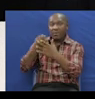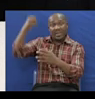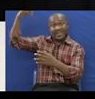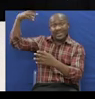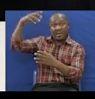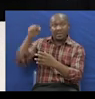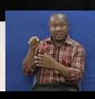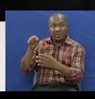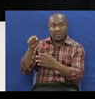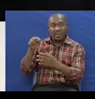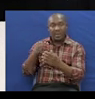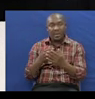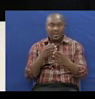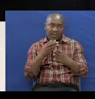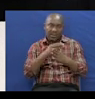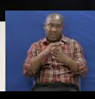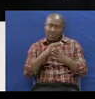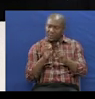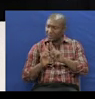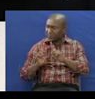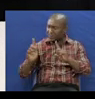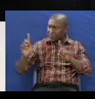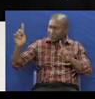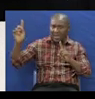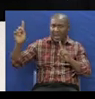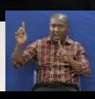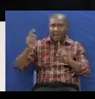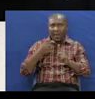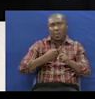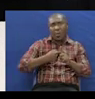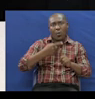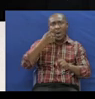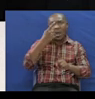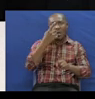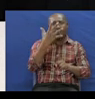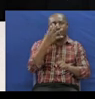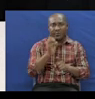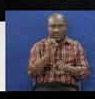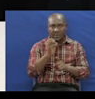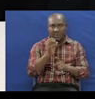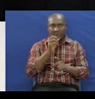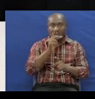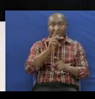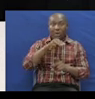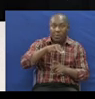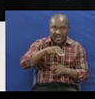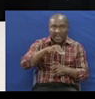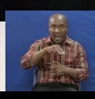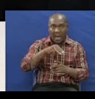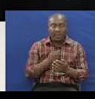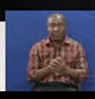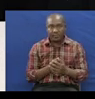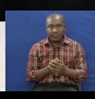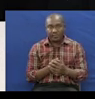sun at a distance of 150 million kilometers. That's, it is